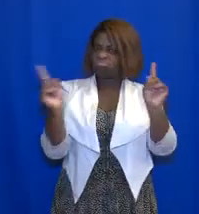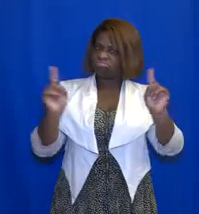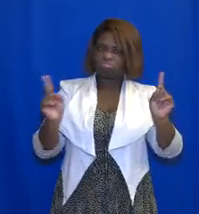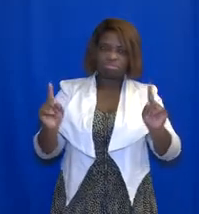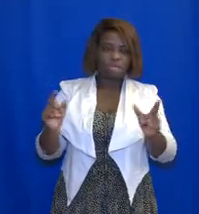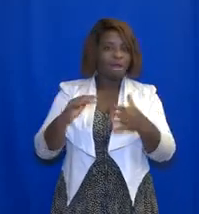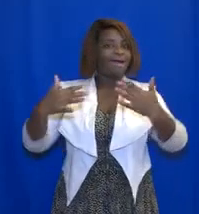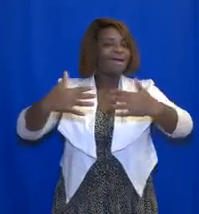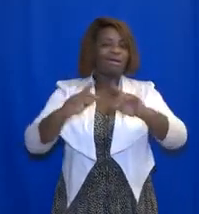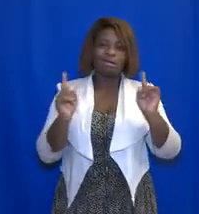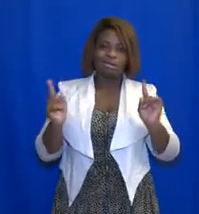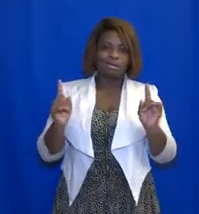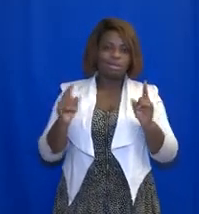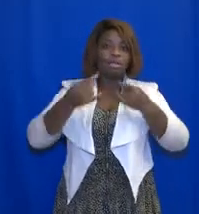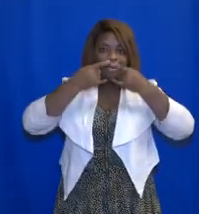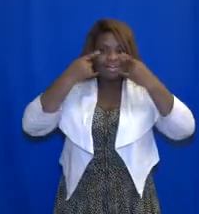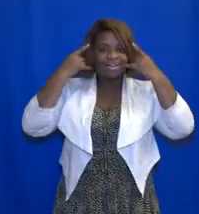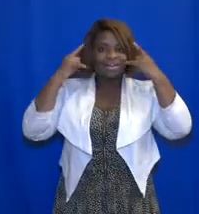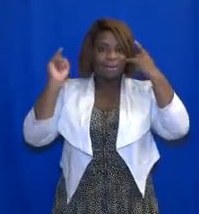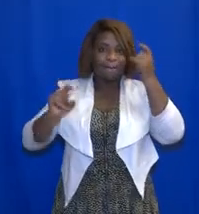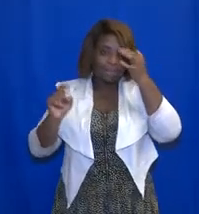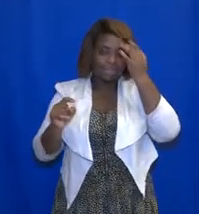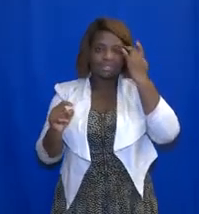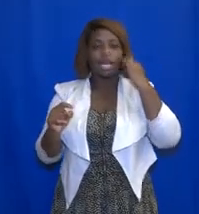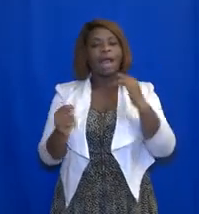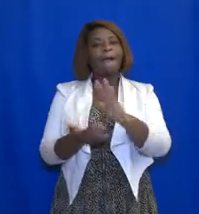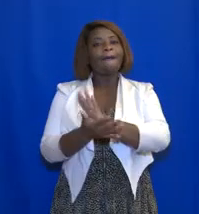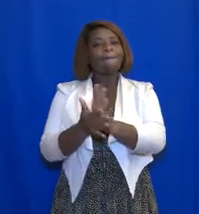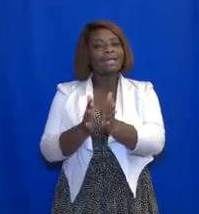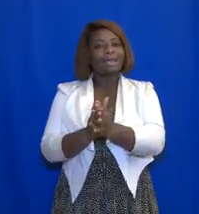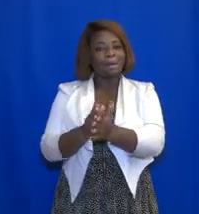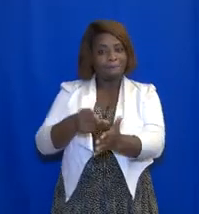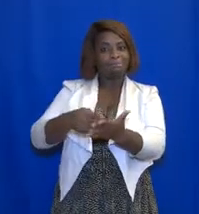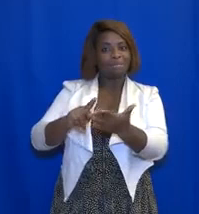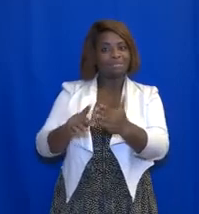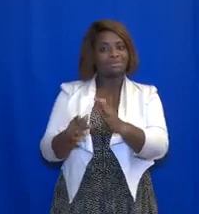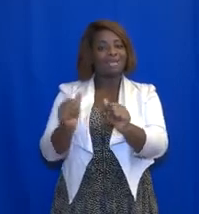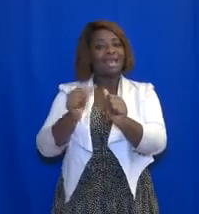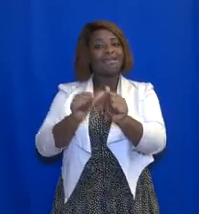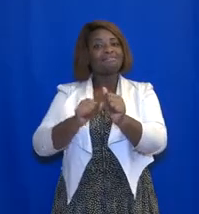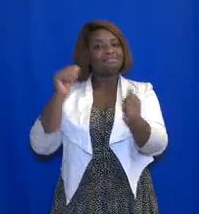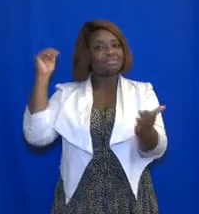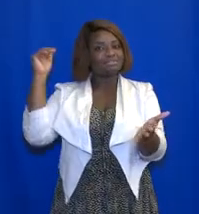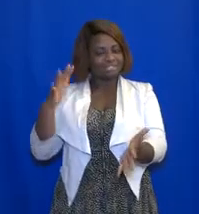hugging, and the wearing of masks have become a part of the routine of school